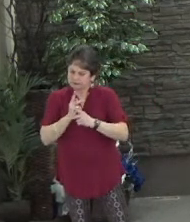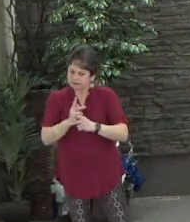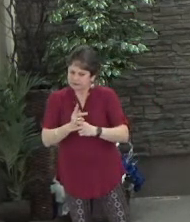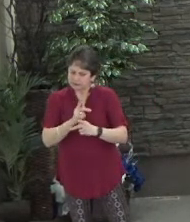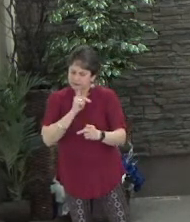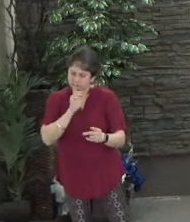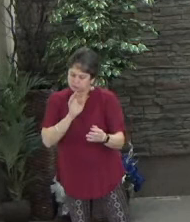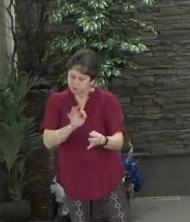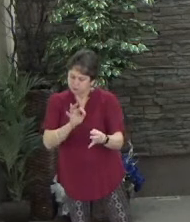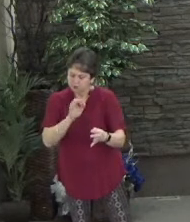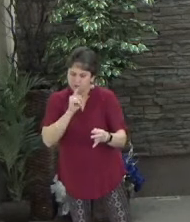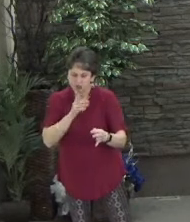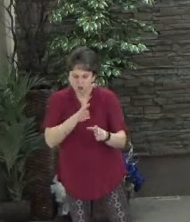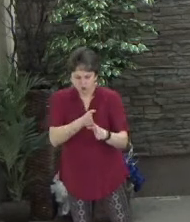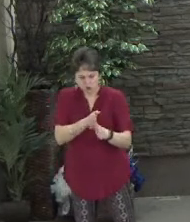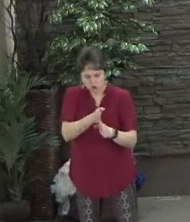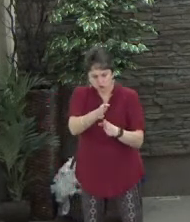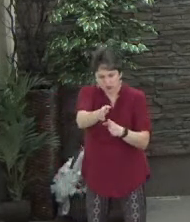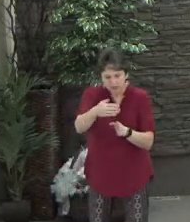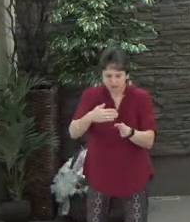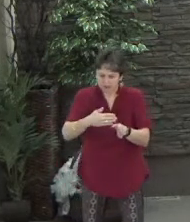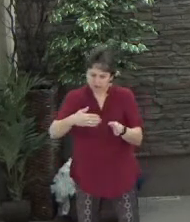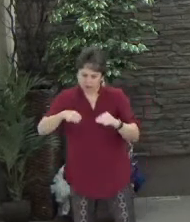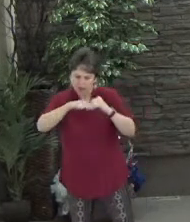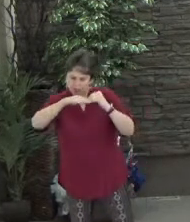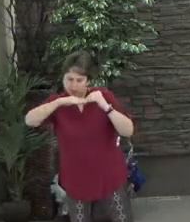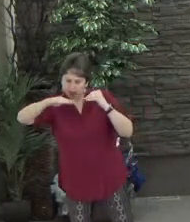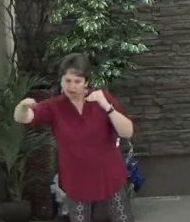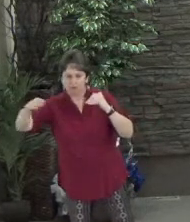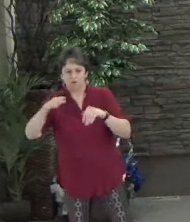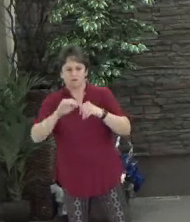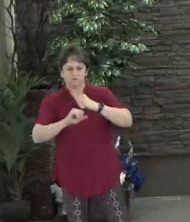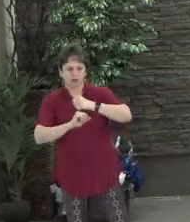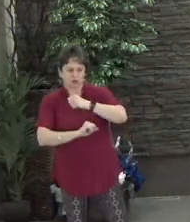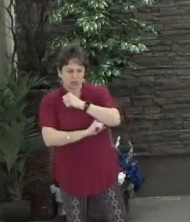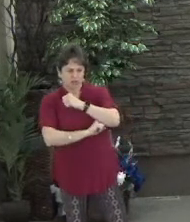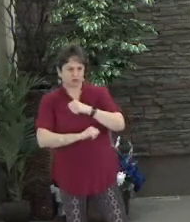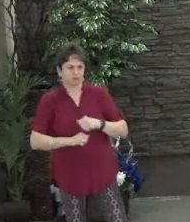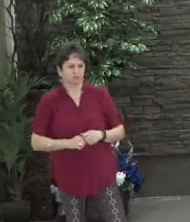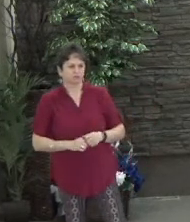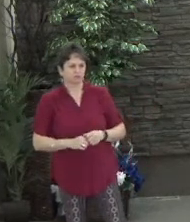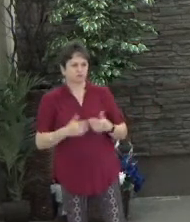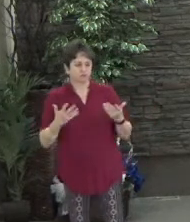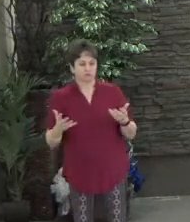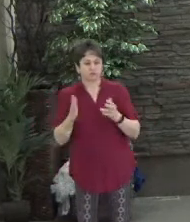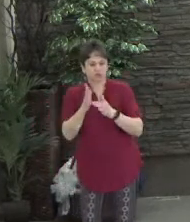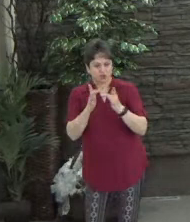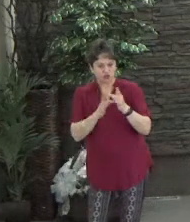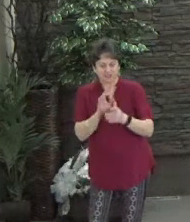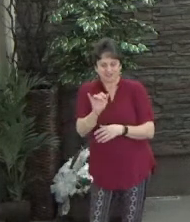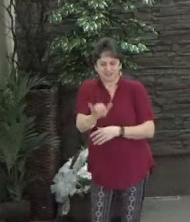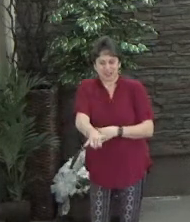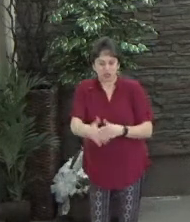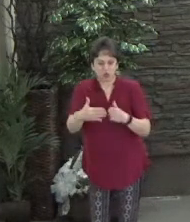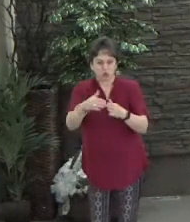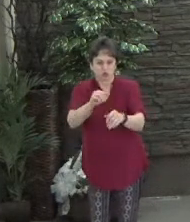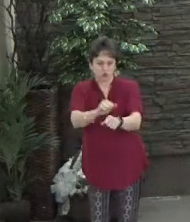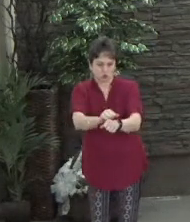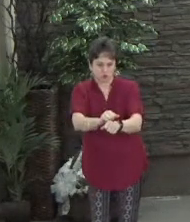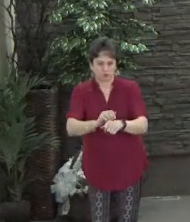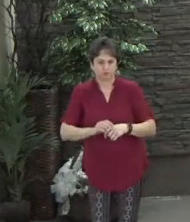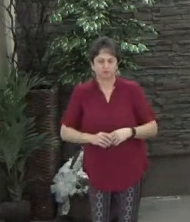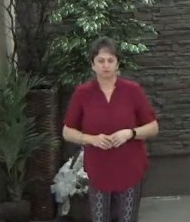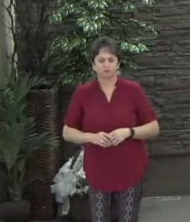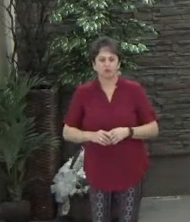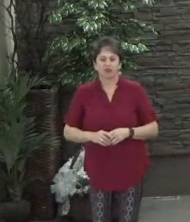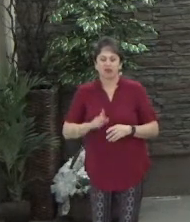to ensure a straight and level foundation. So, Jesus is that cornerstone.